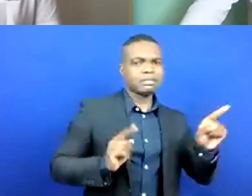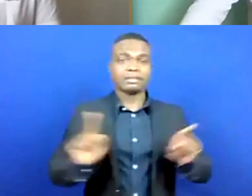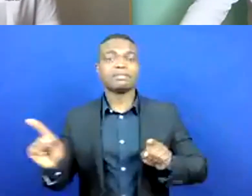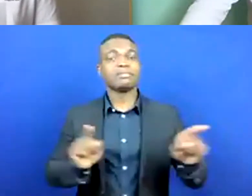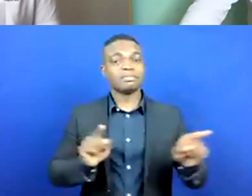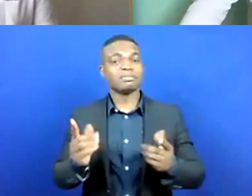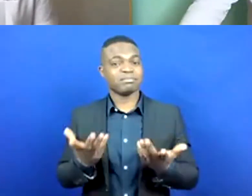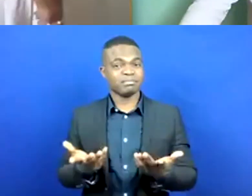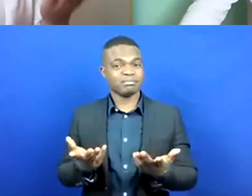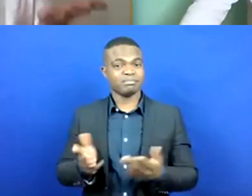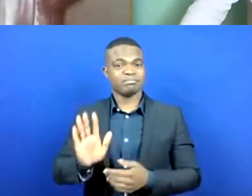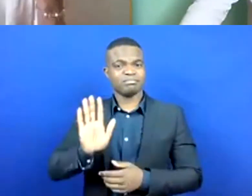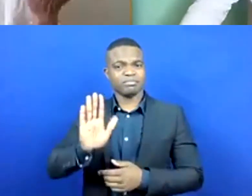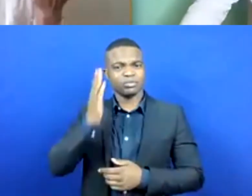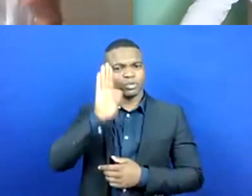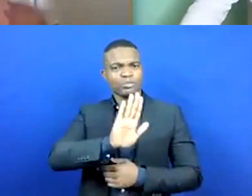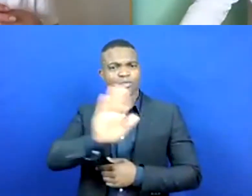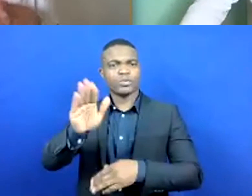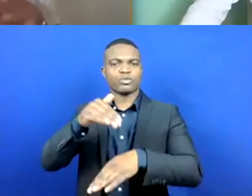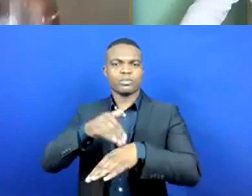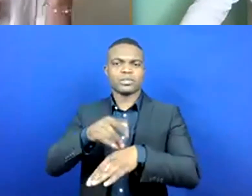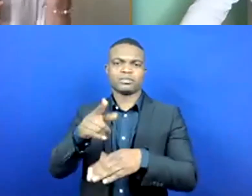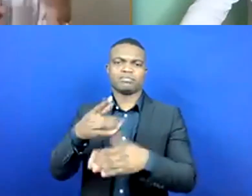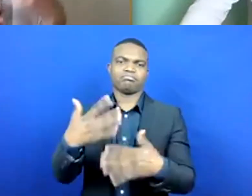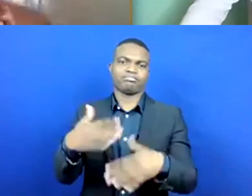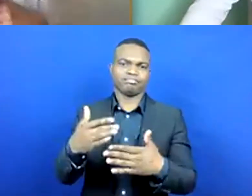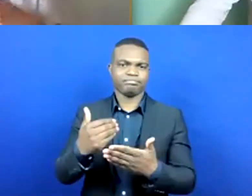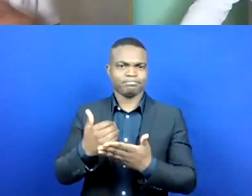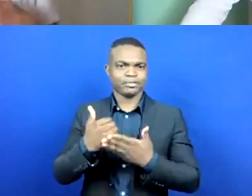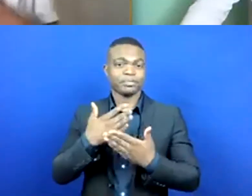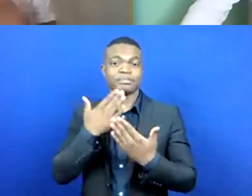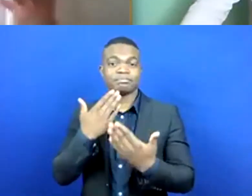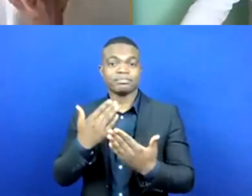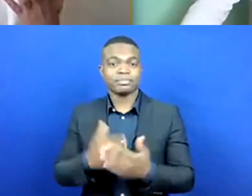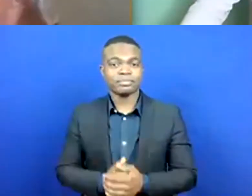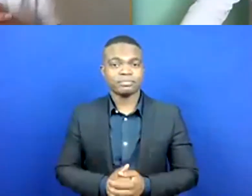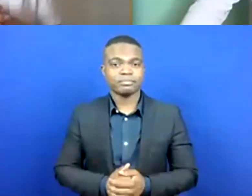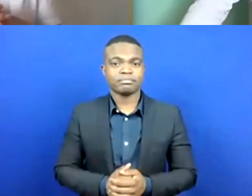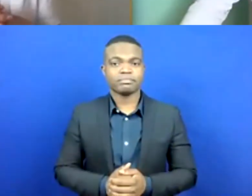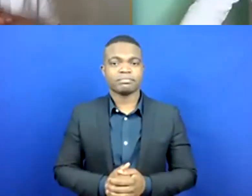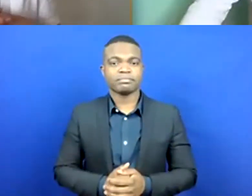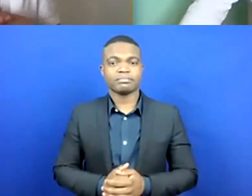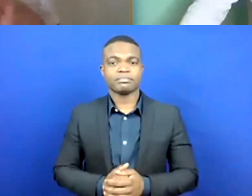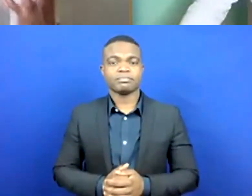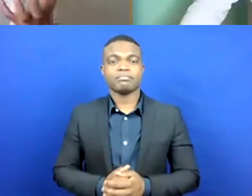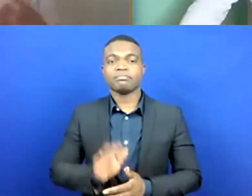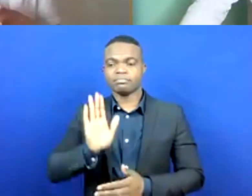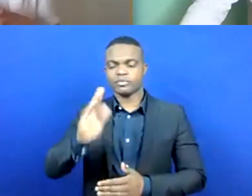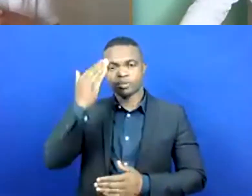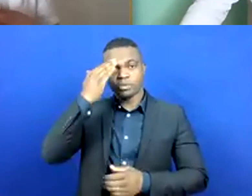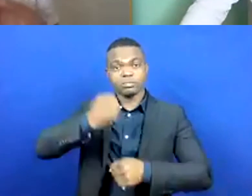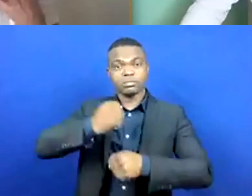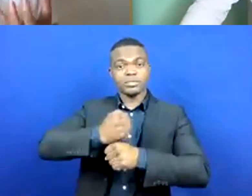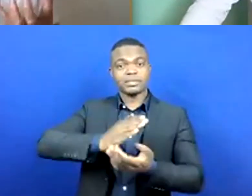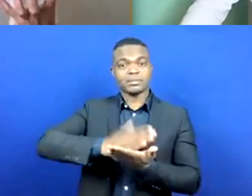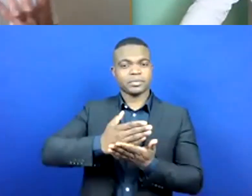about demand and supply. Like if there's high demand and there's only few interpreters, there will be an